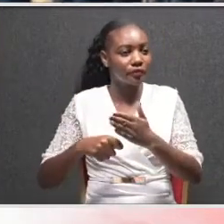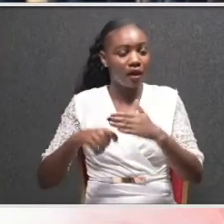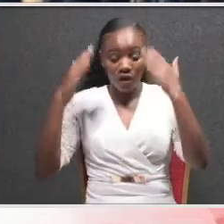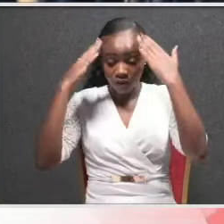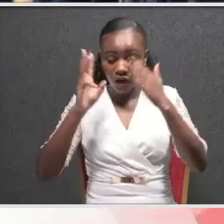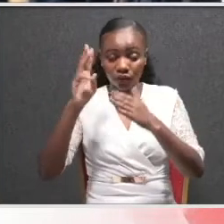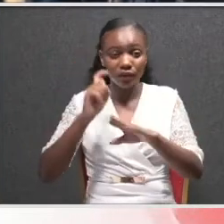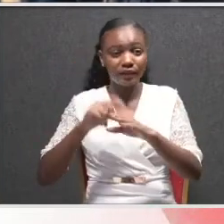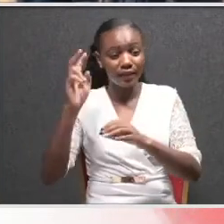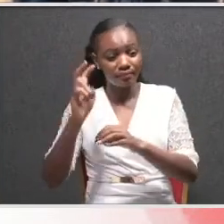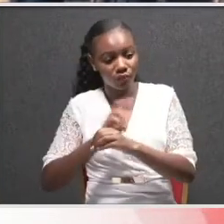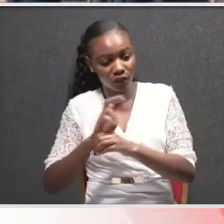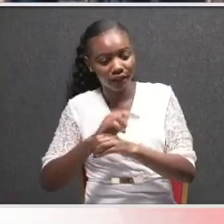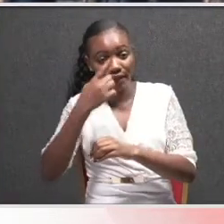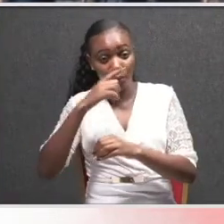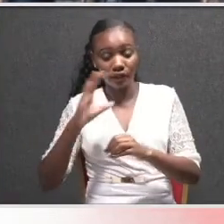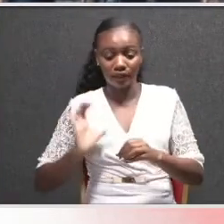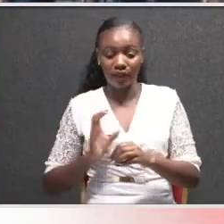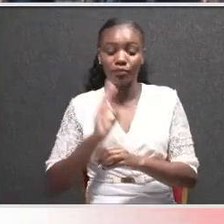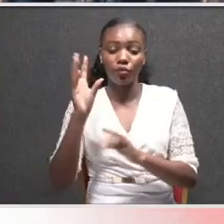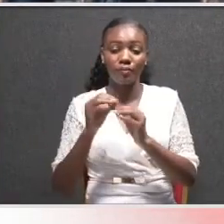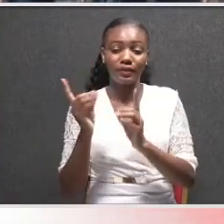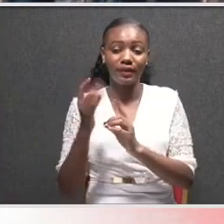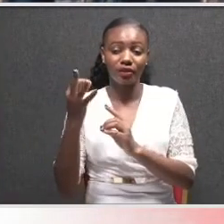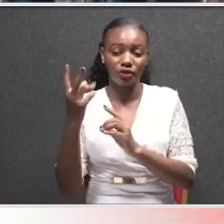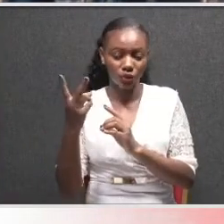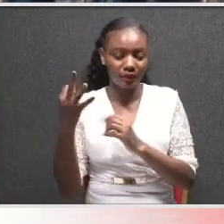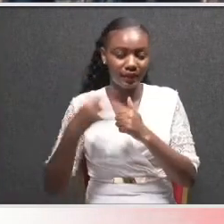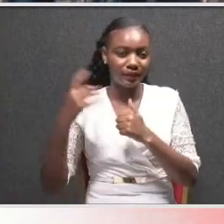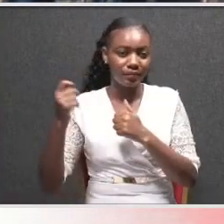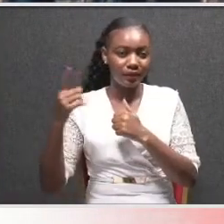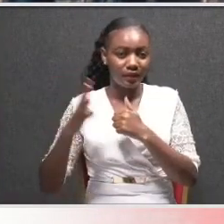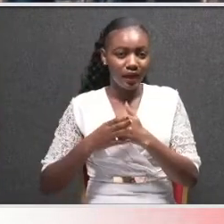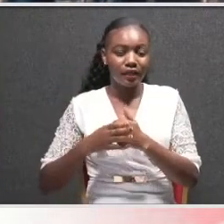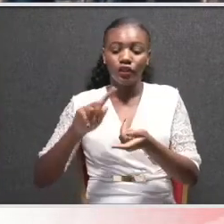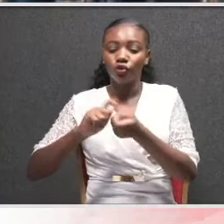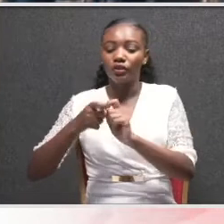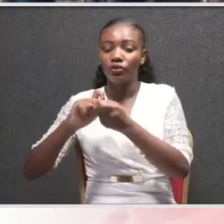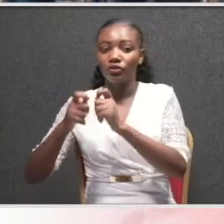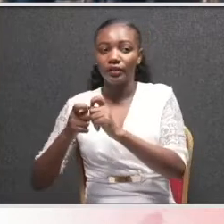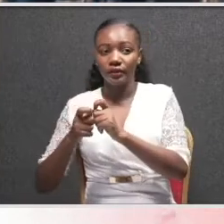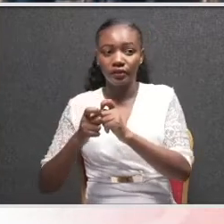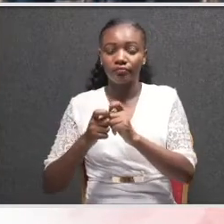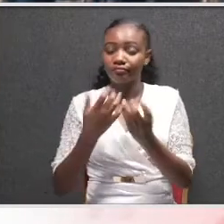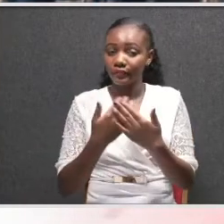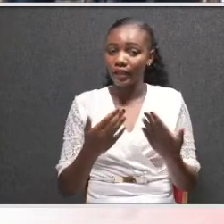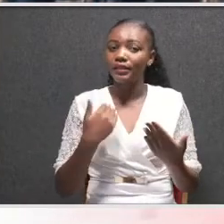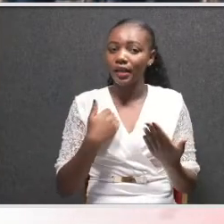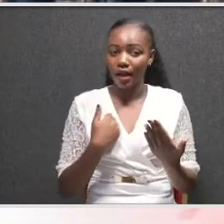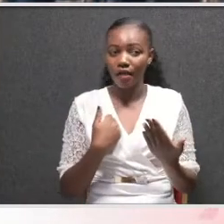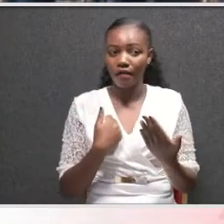when the Monetary Policy Committee meets on the 28th of September to review the benchmark interest rate, which has